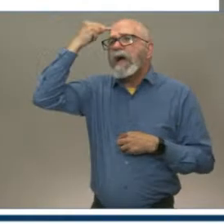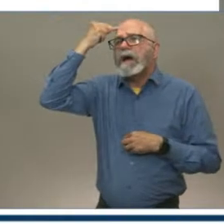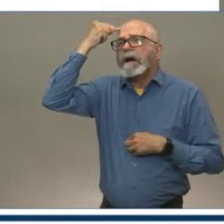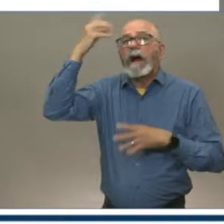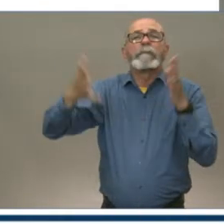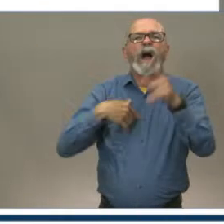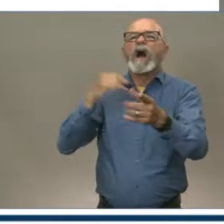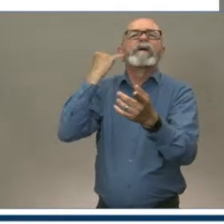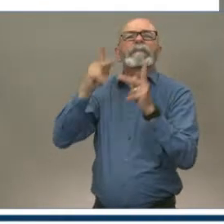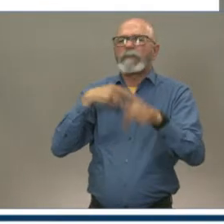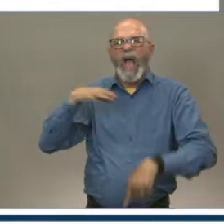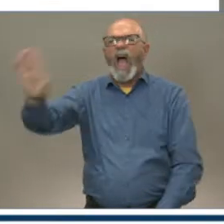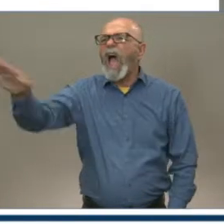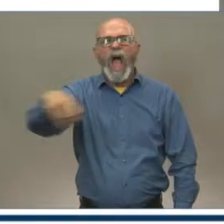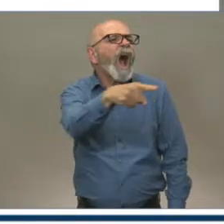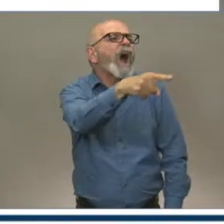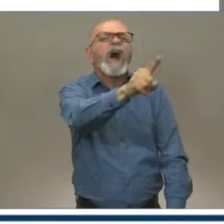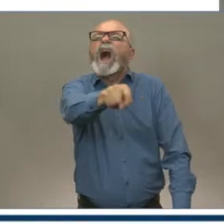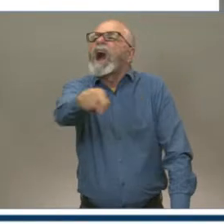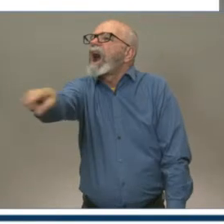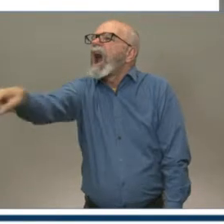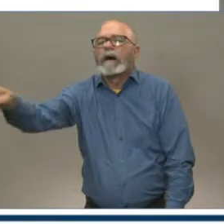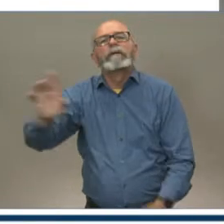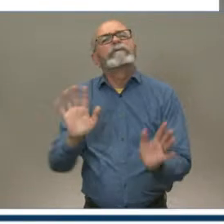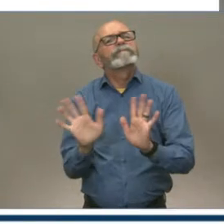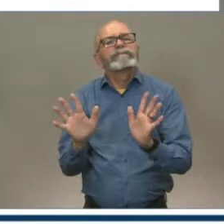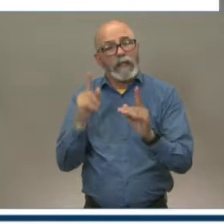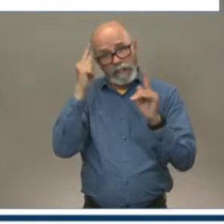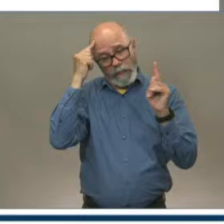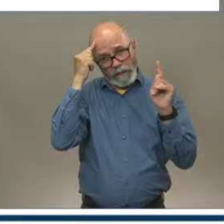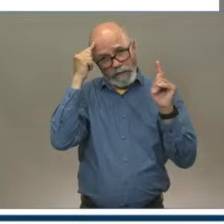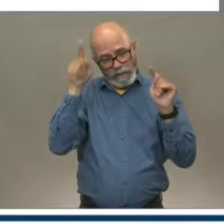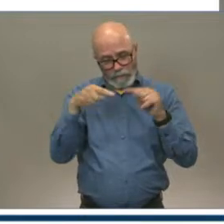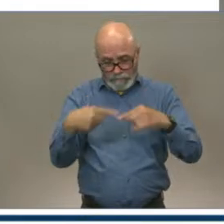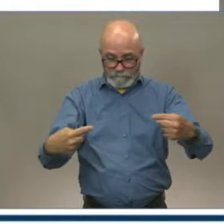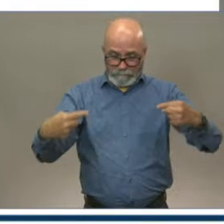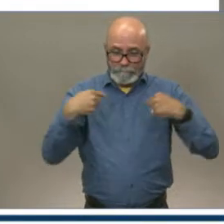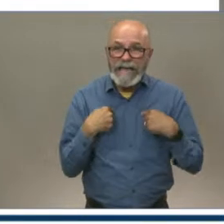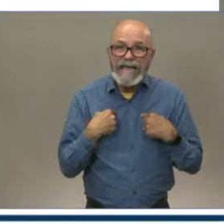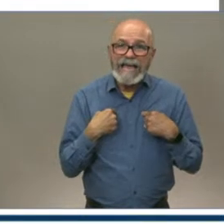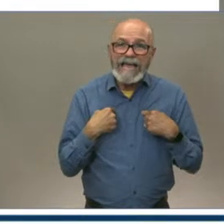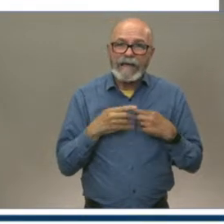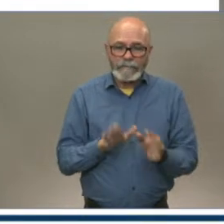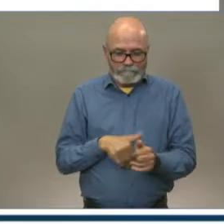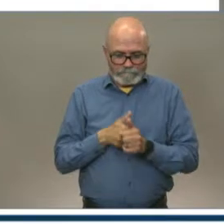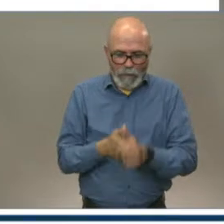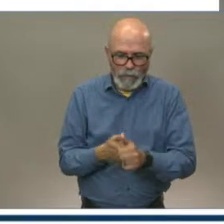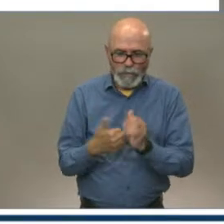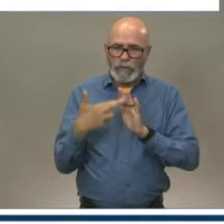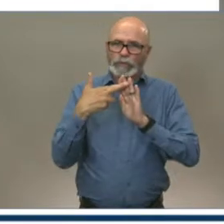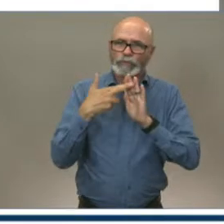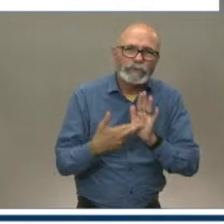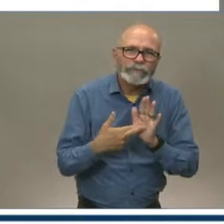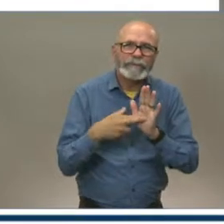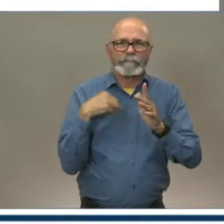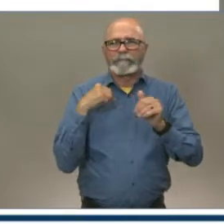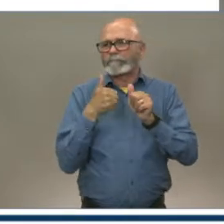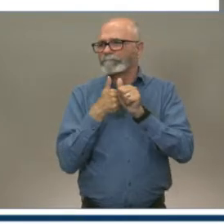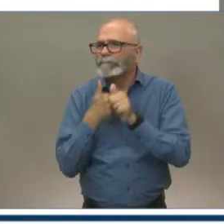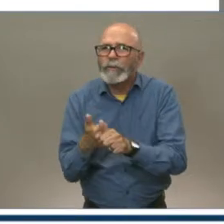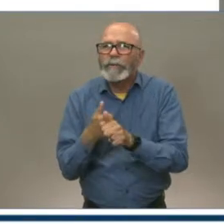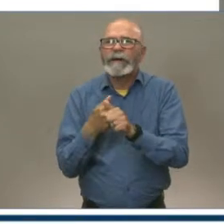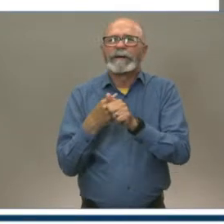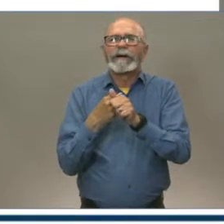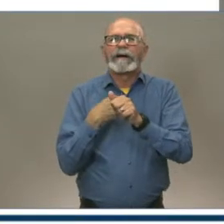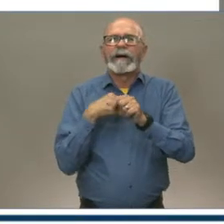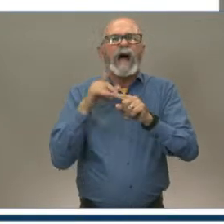on making sure that we as individuals and families are following COVID restrictions. We can't control the behavior of